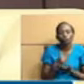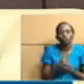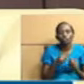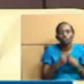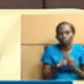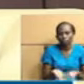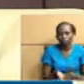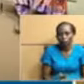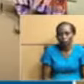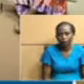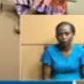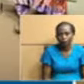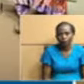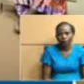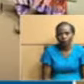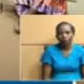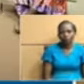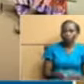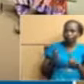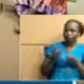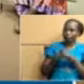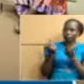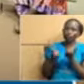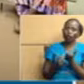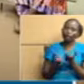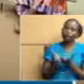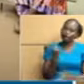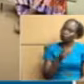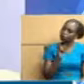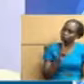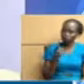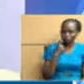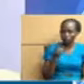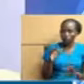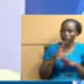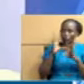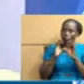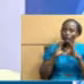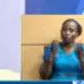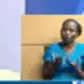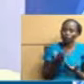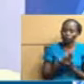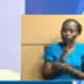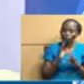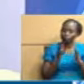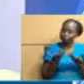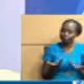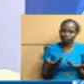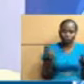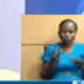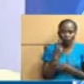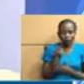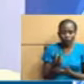challenge. So, and Uganda is not alone in this. I think the whole world has been so marketized, and we've been really looking at